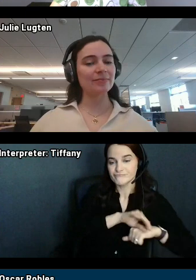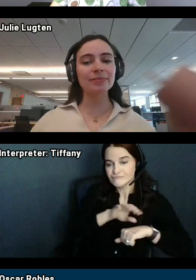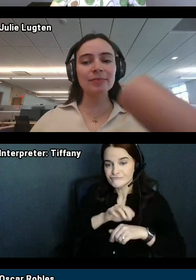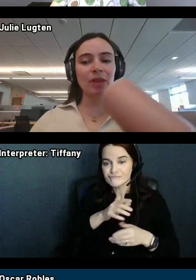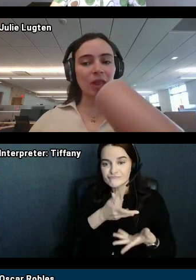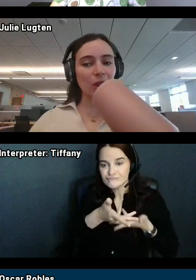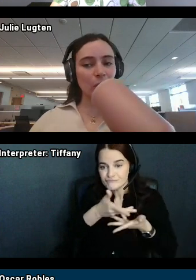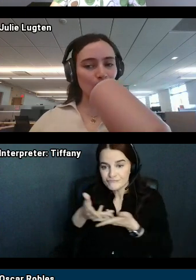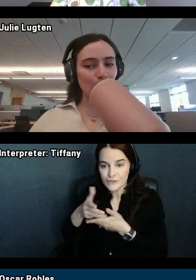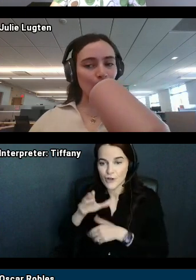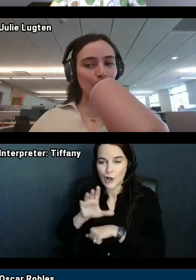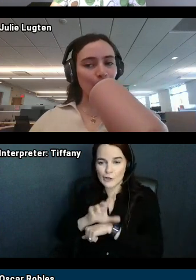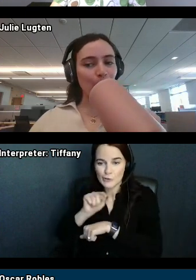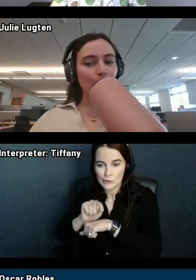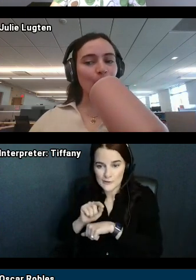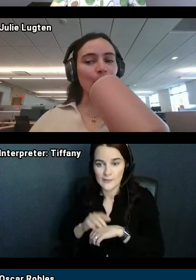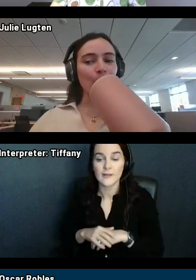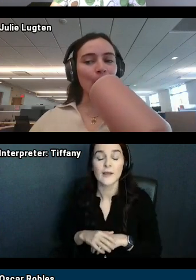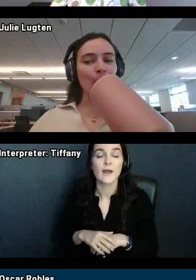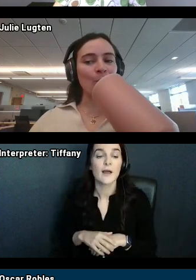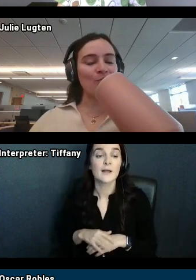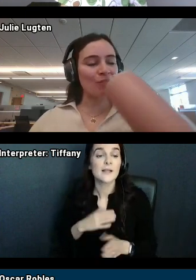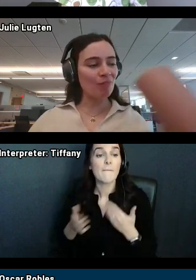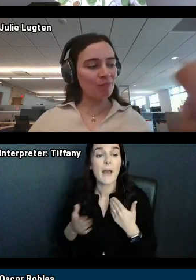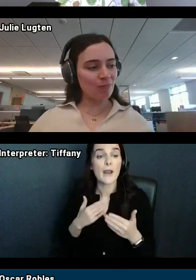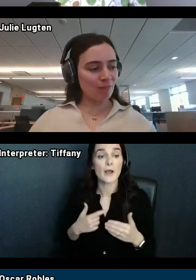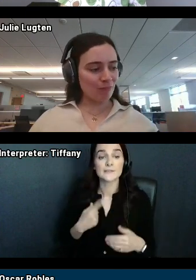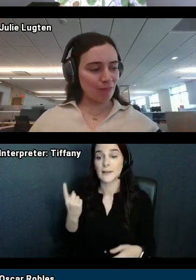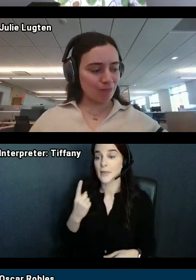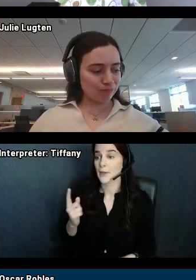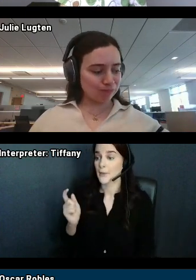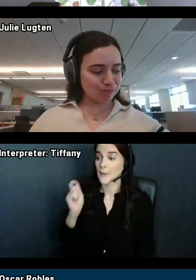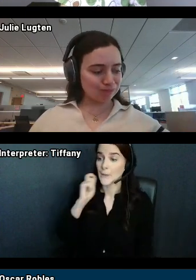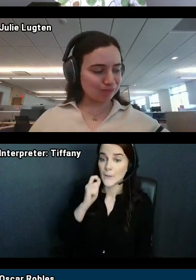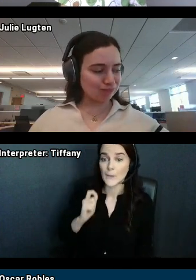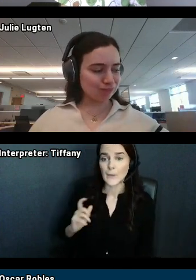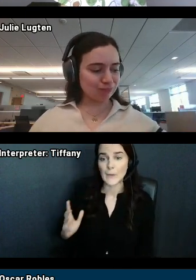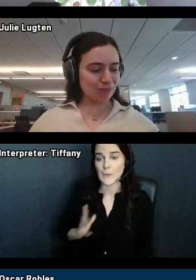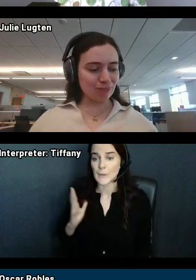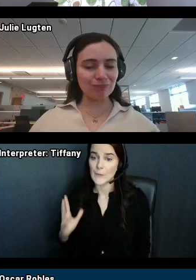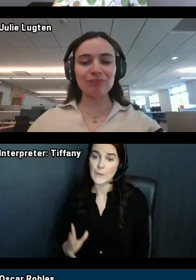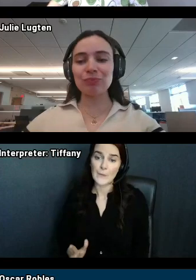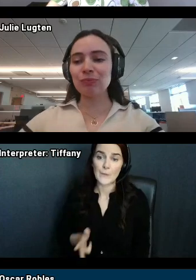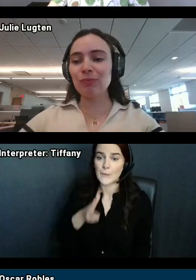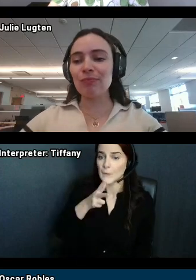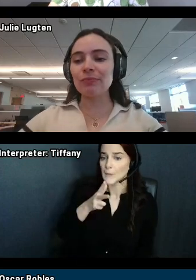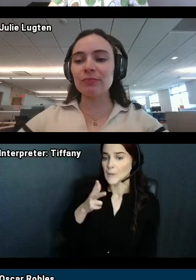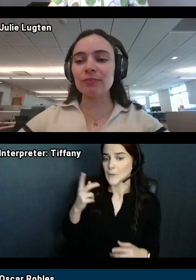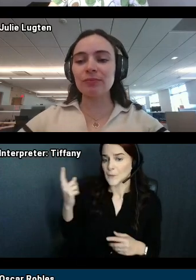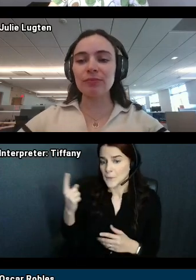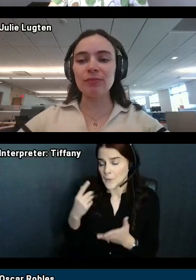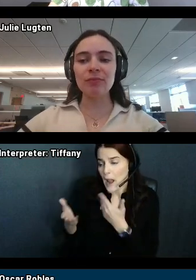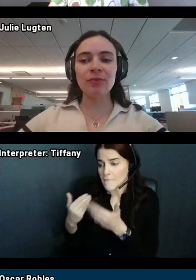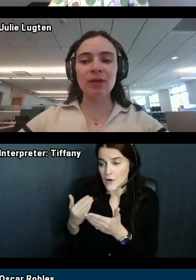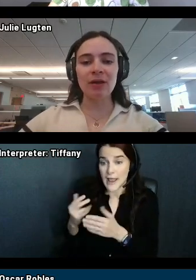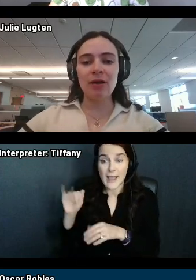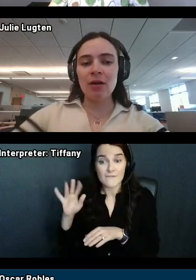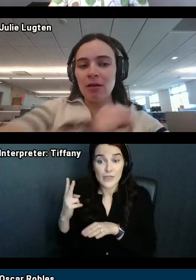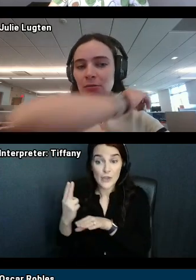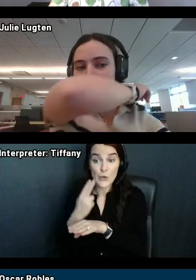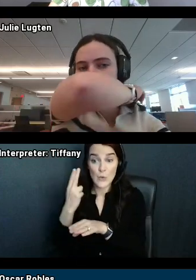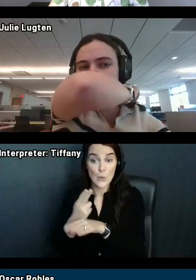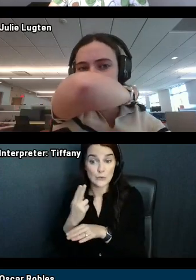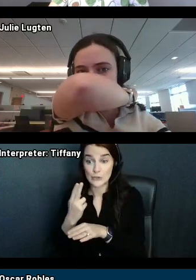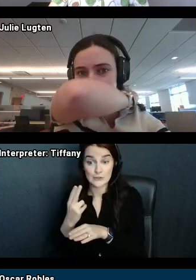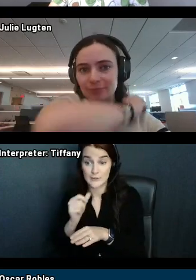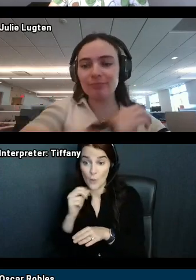elegant and clever and useful a thing that I have built in HubSpot is, if the users don't actually use it, then it really